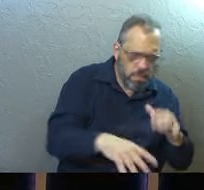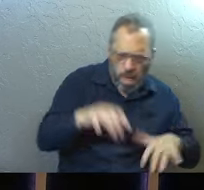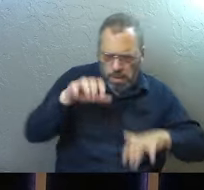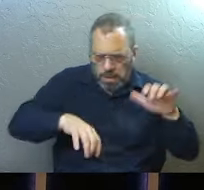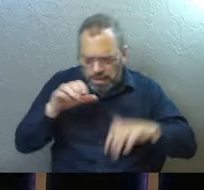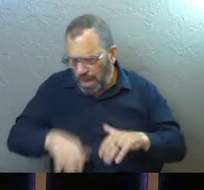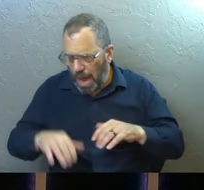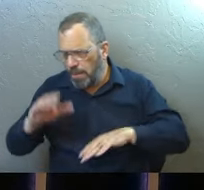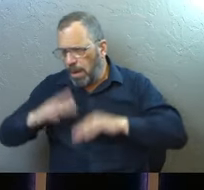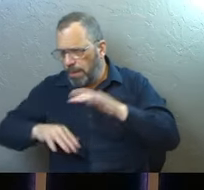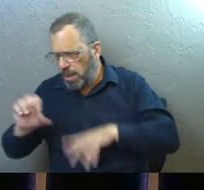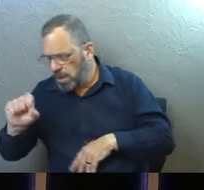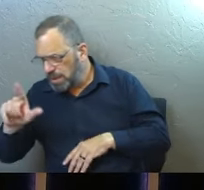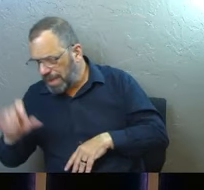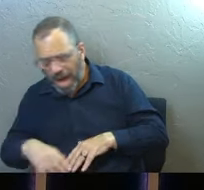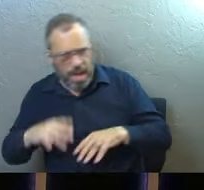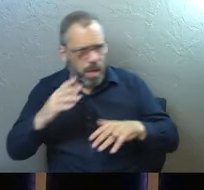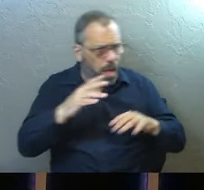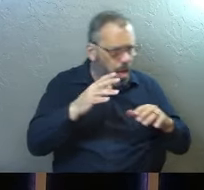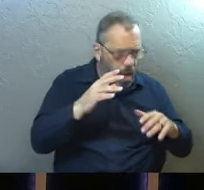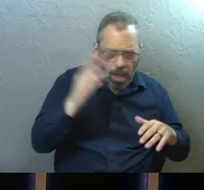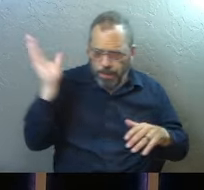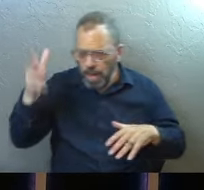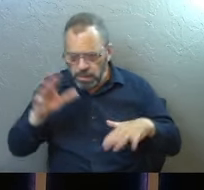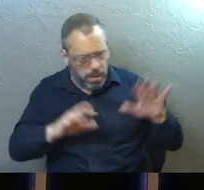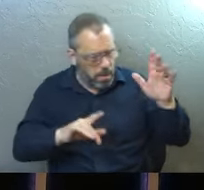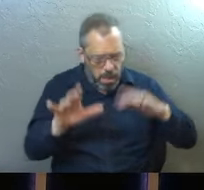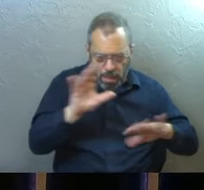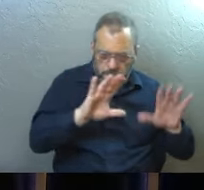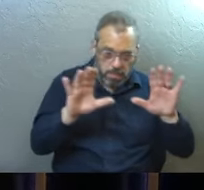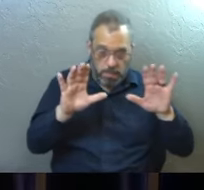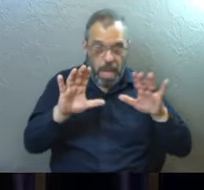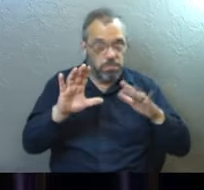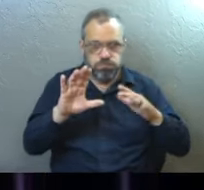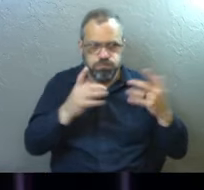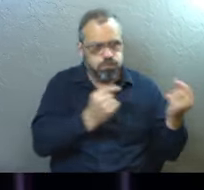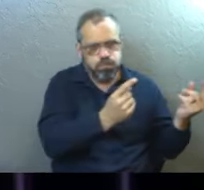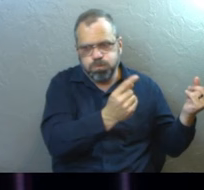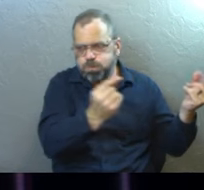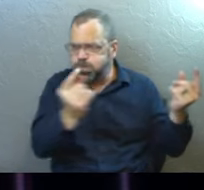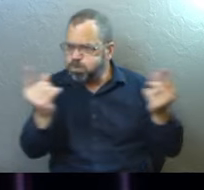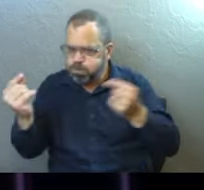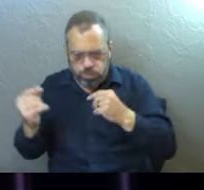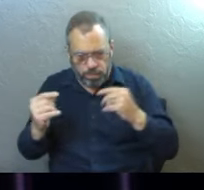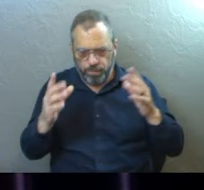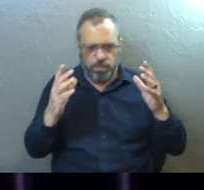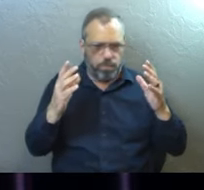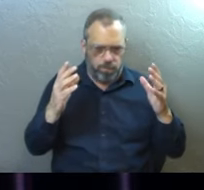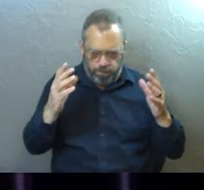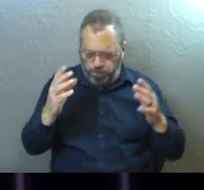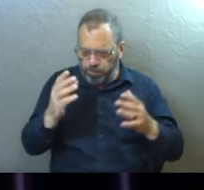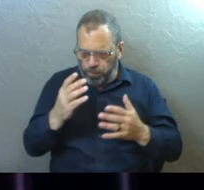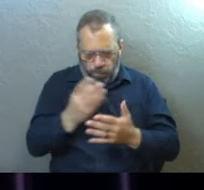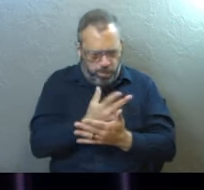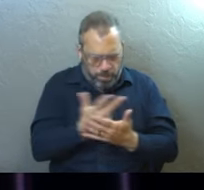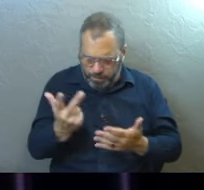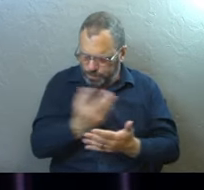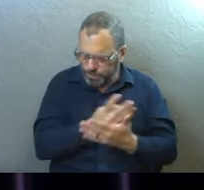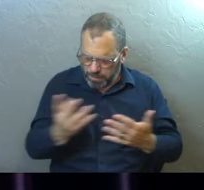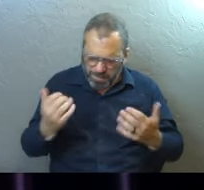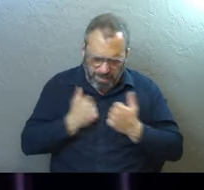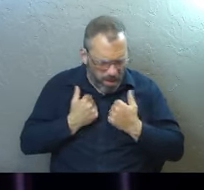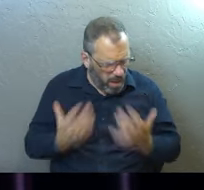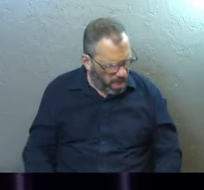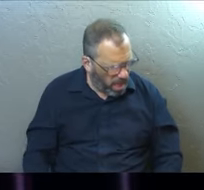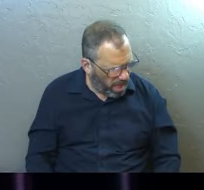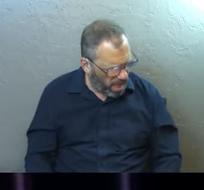going to build this slide over here for my message because I kind of forgot. And I start doing all those things, and it's like I'm shocked when a few weeks go by and I'm like, I'm so